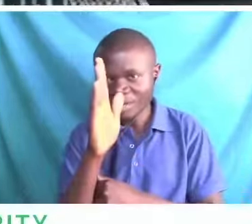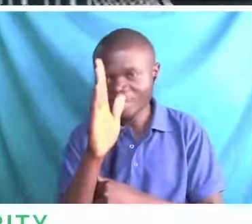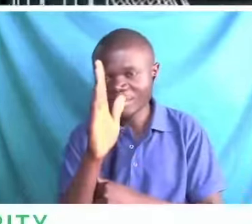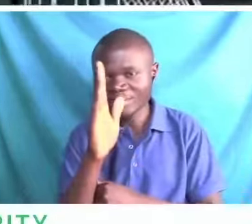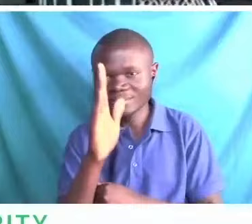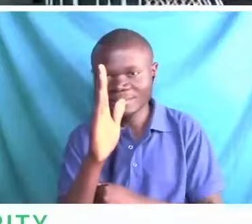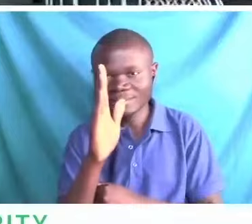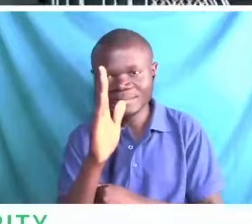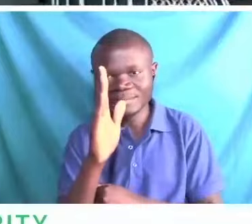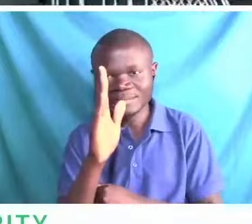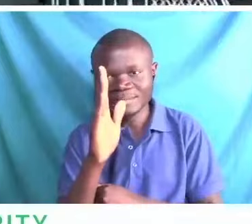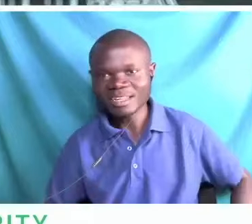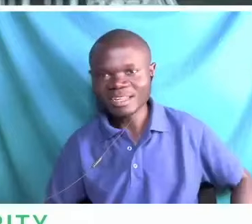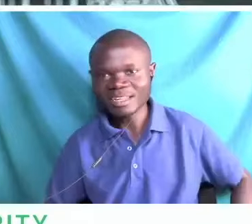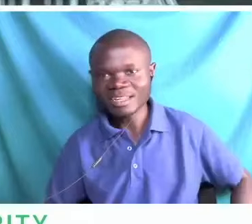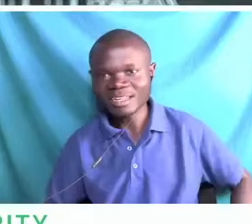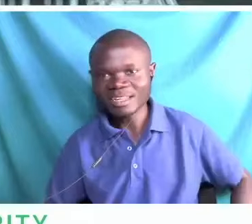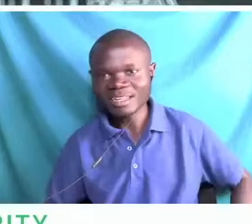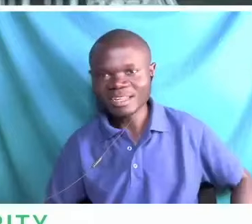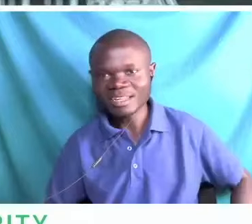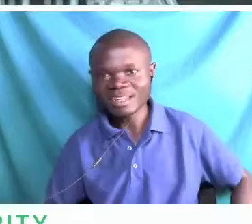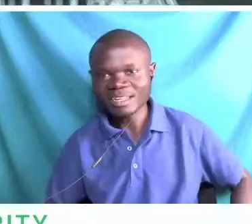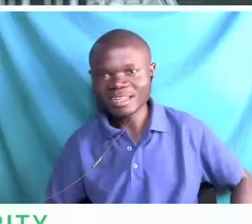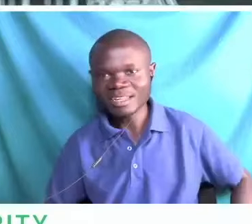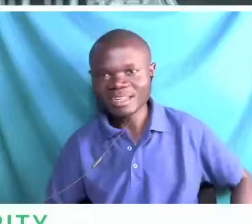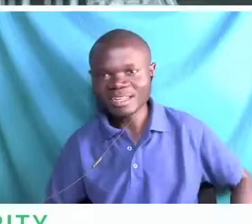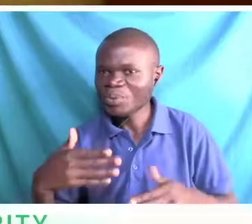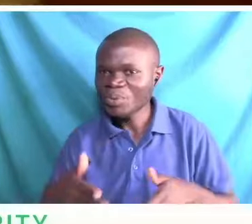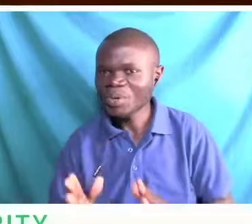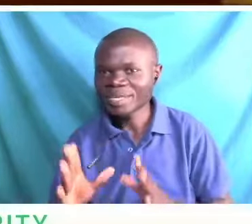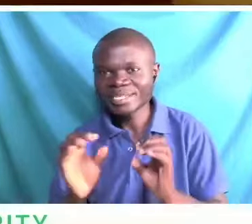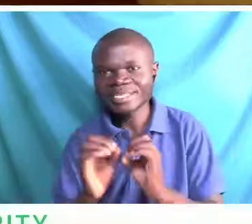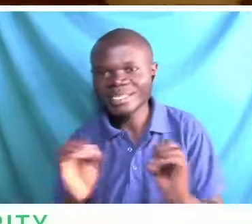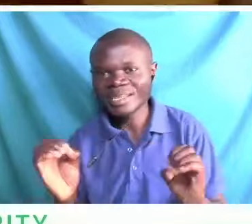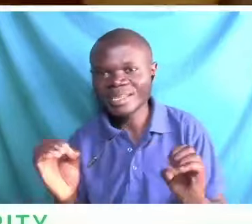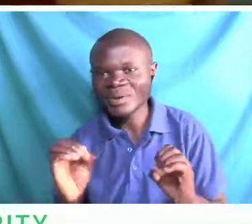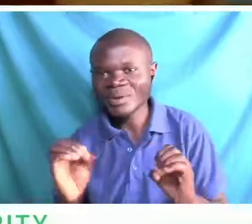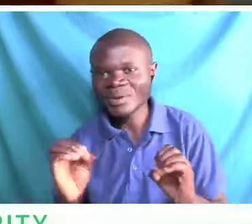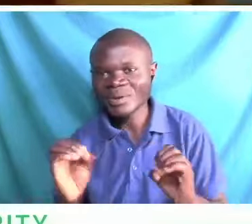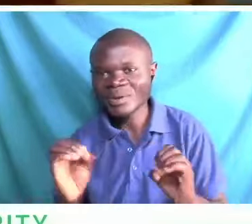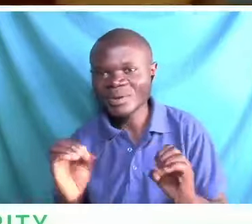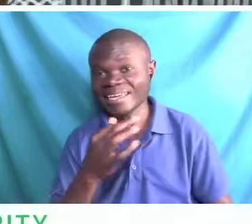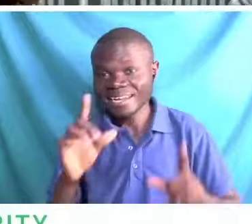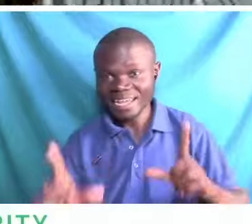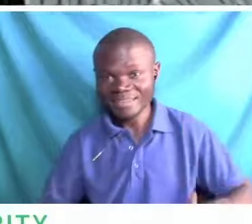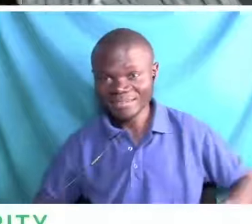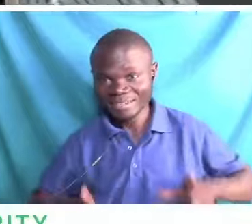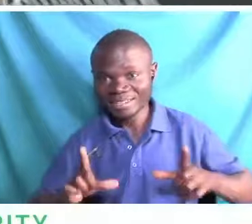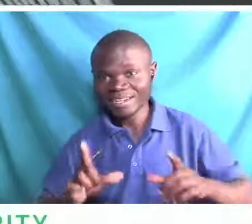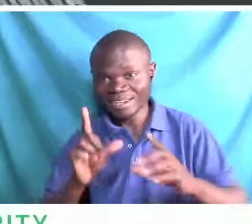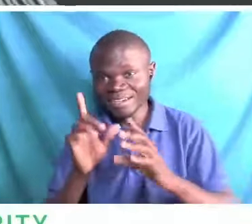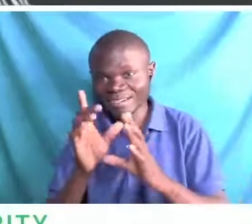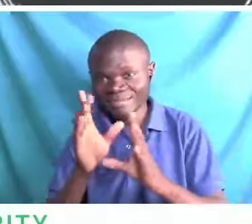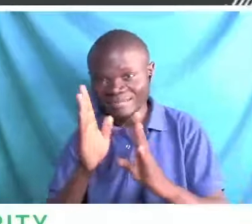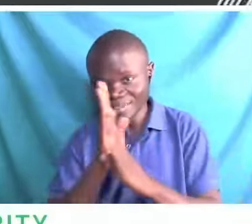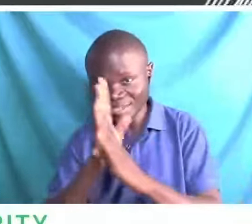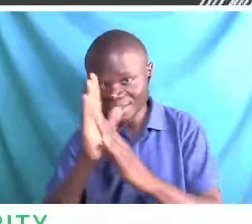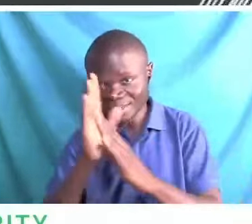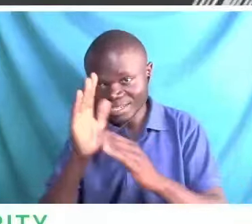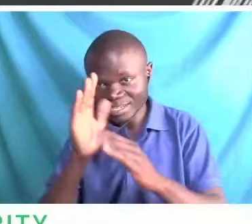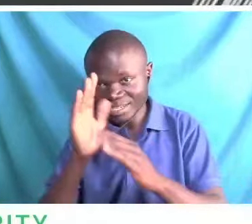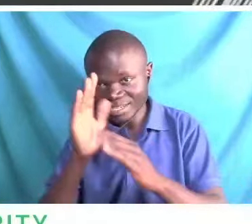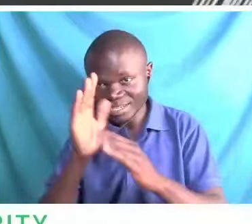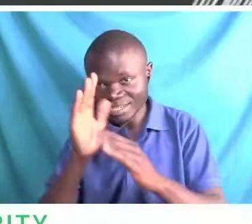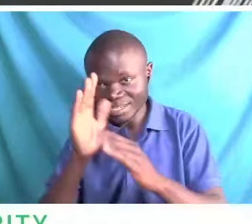So they're not living in their old ways. Their life is hidden in God. I like lives that are hid. The other day I was just thinking, we were